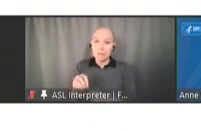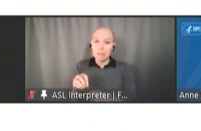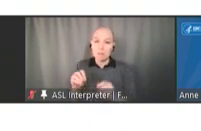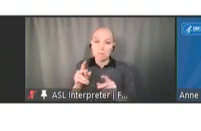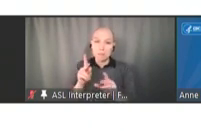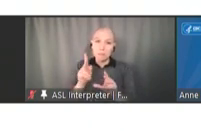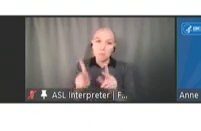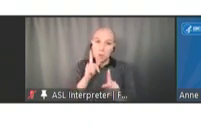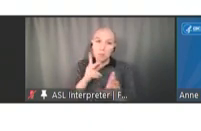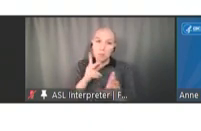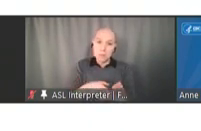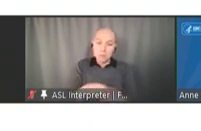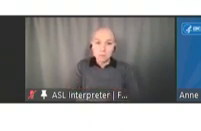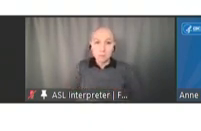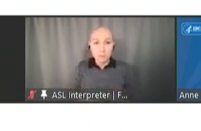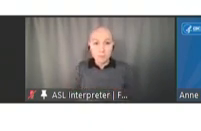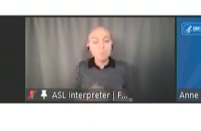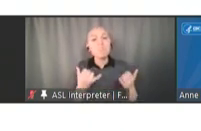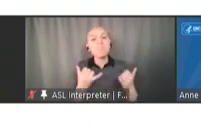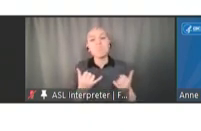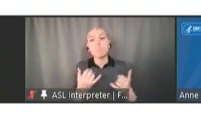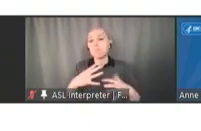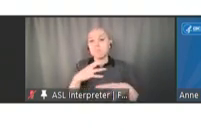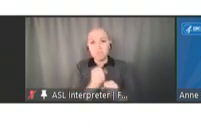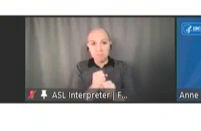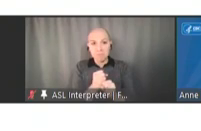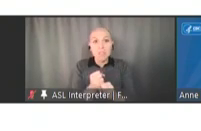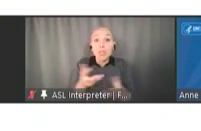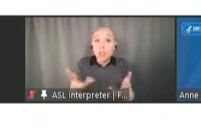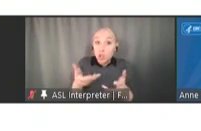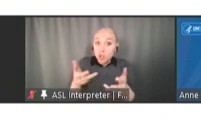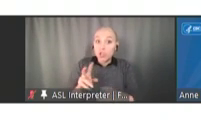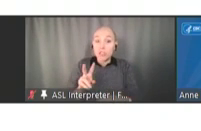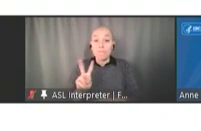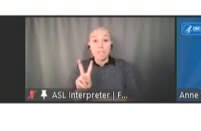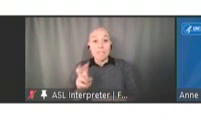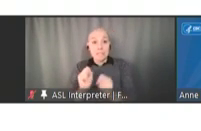discuss encouraging VSAFE participation among parents. Next slide.